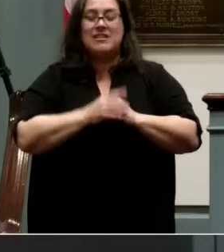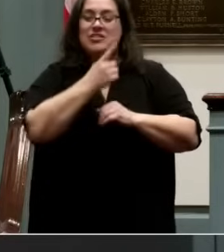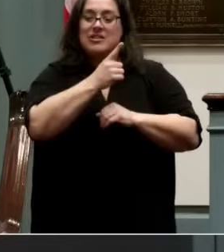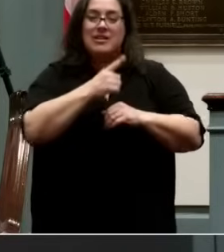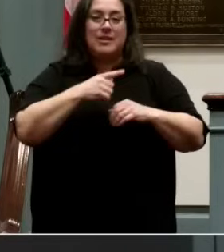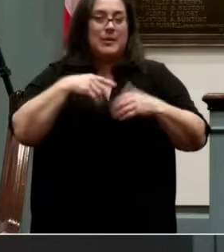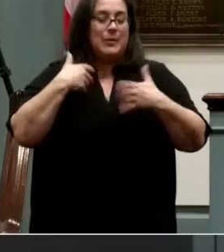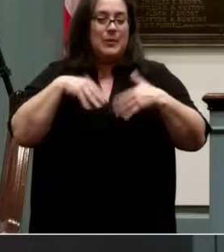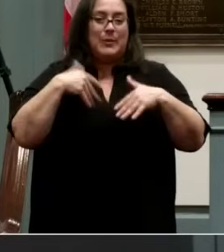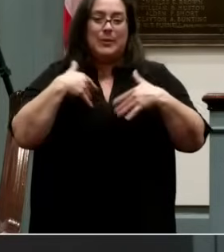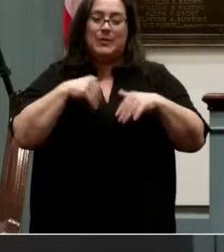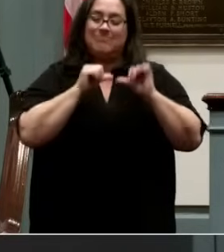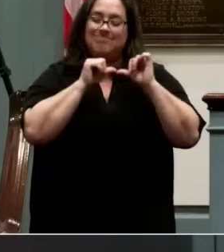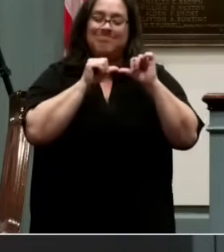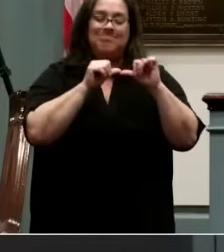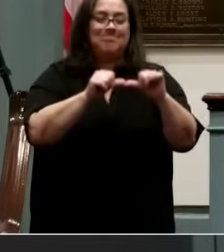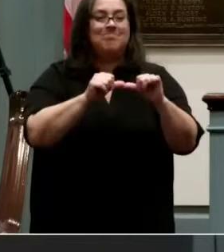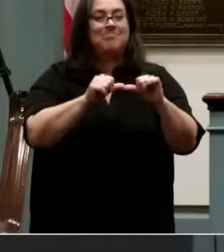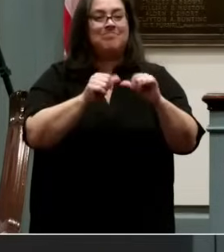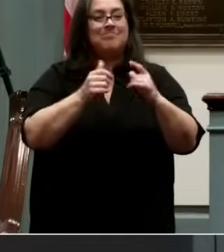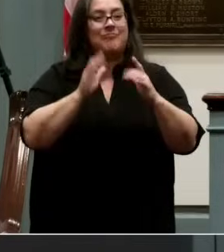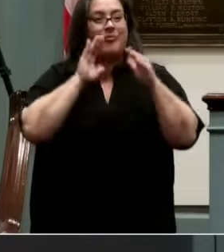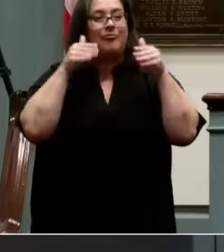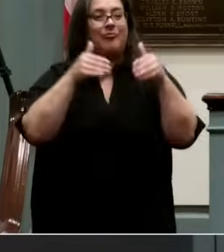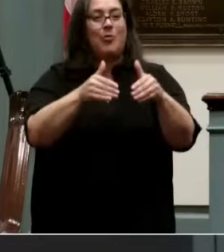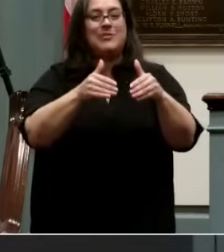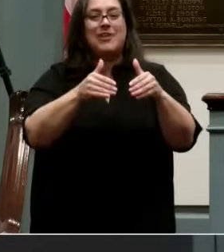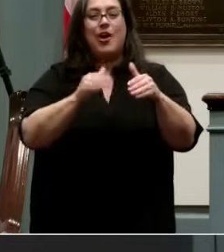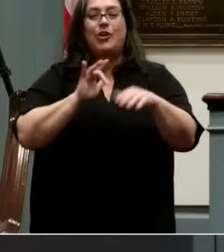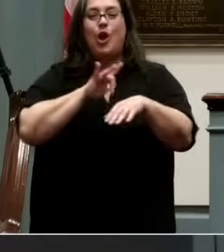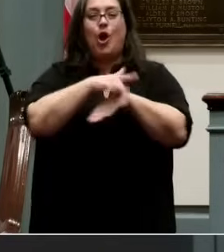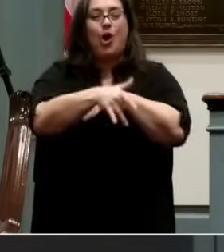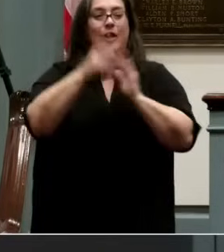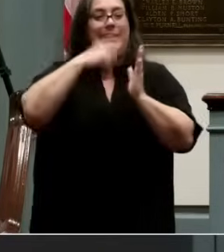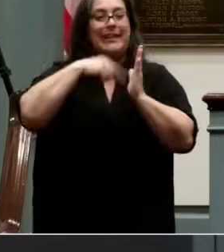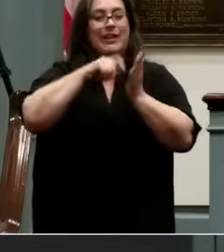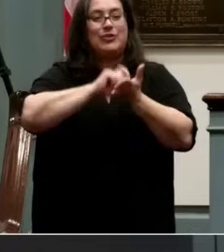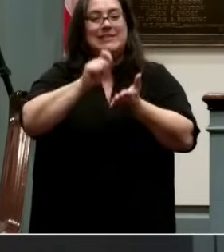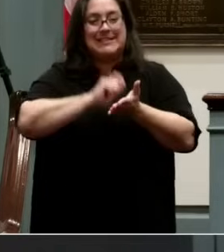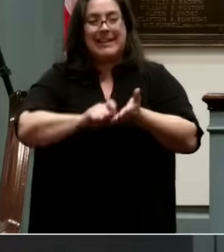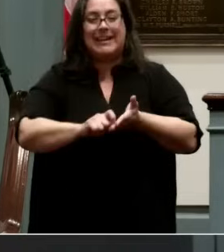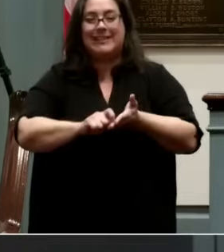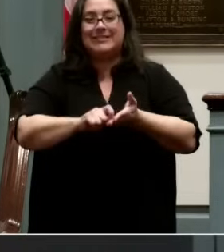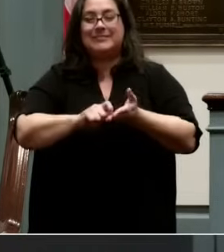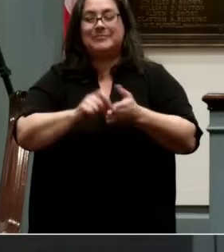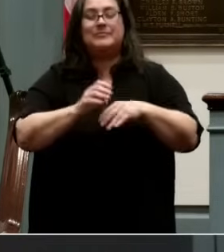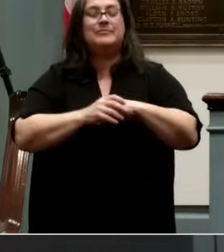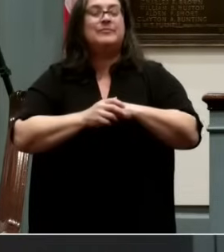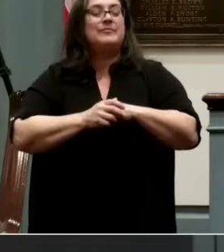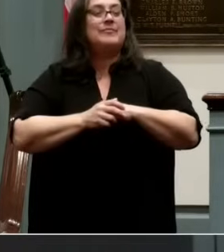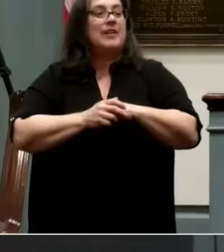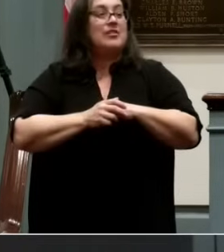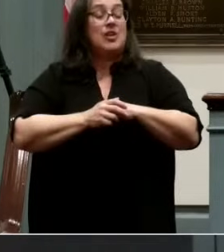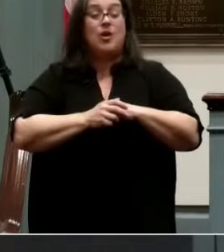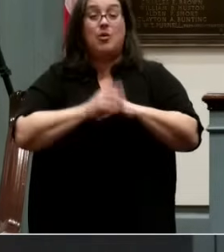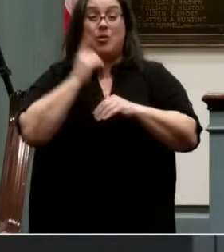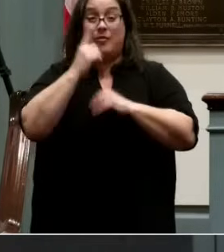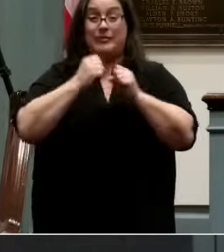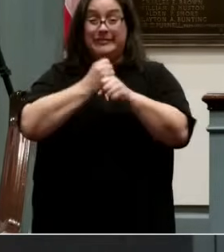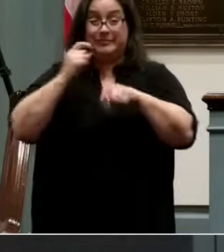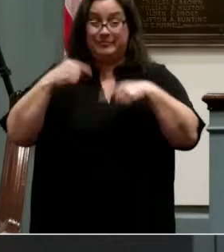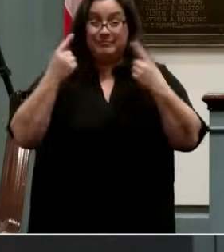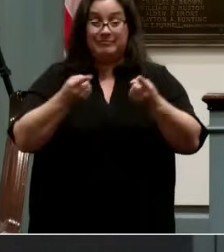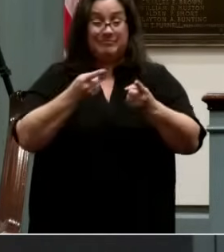tireless dedication to early literacy and the well-building of our young children. Over the past year, Tracy has continued